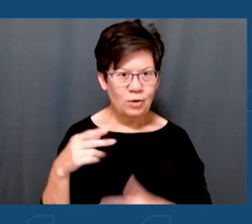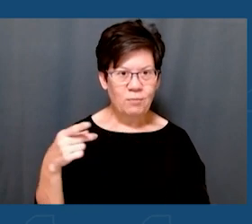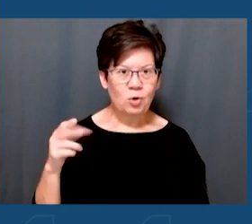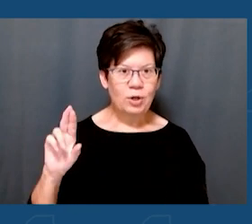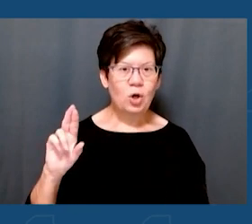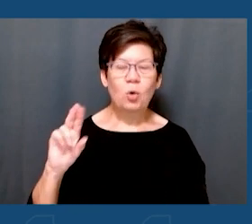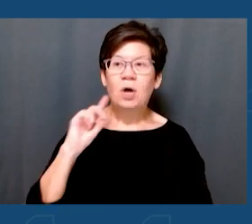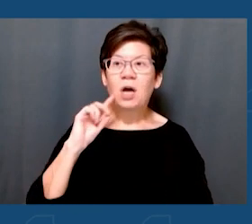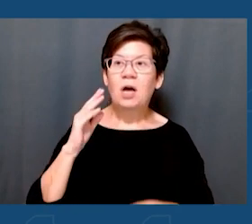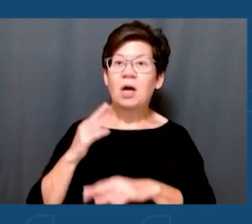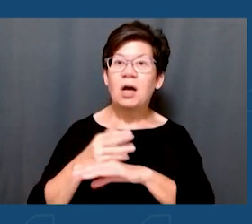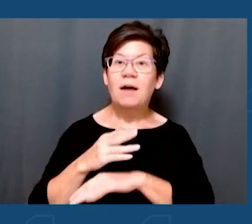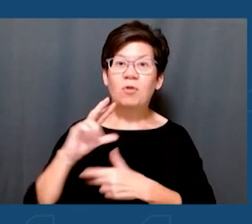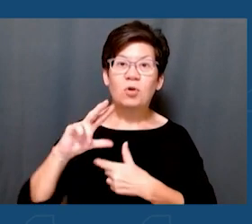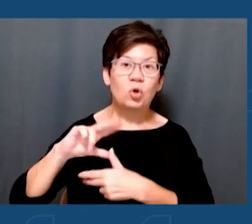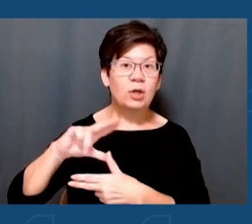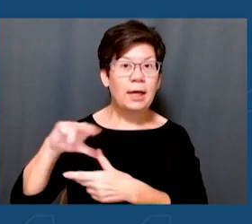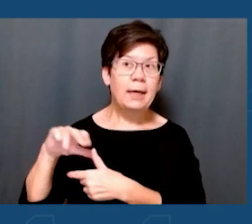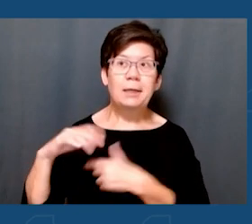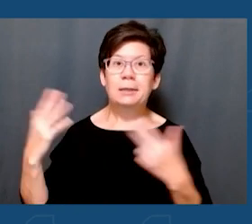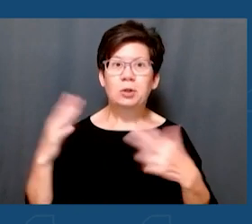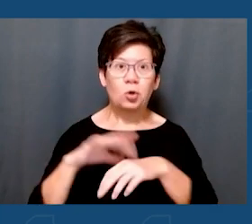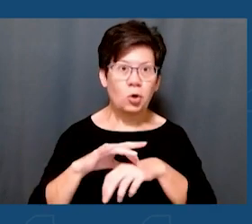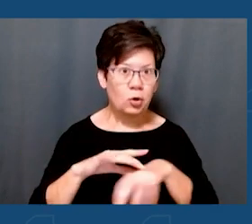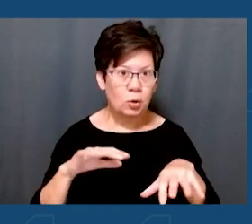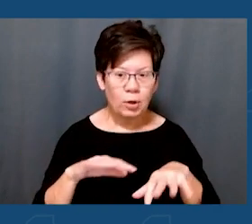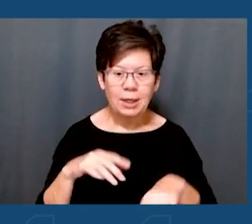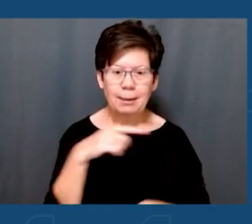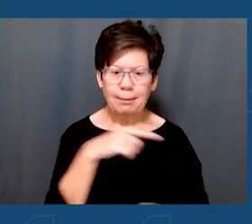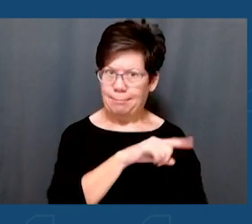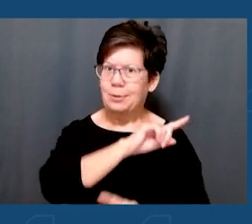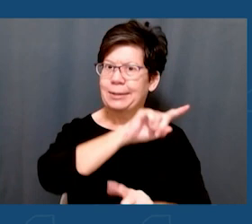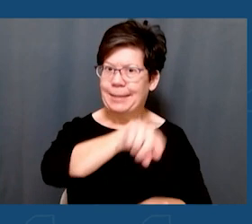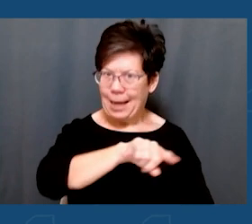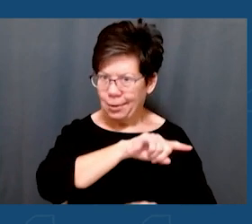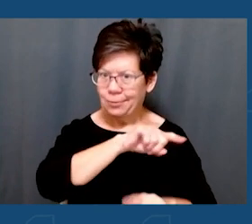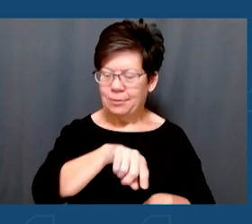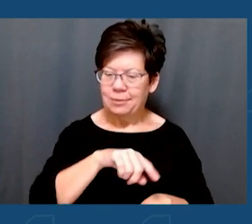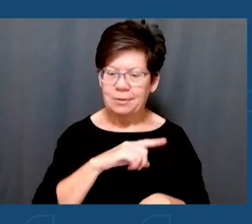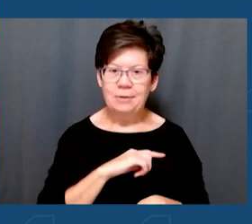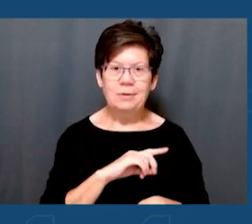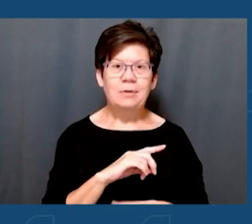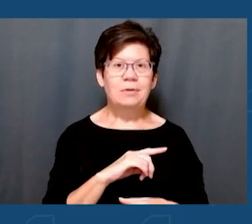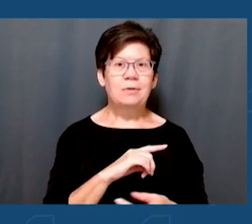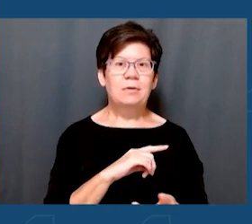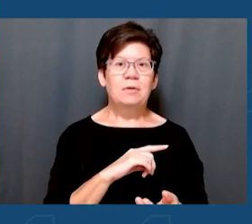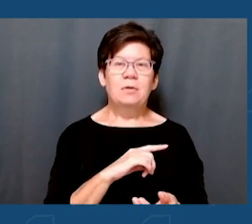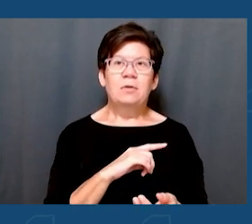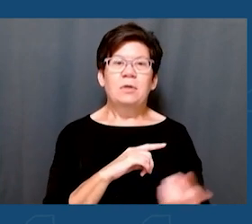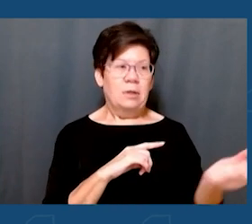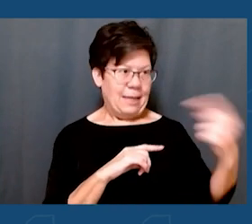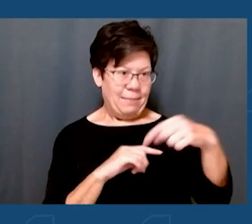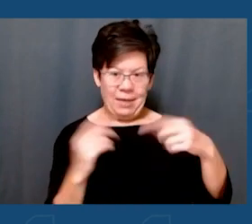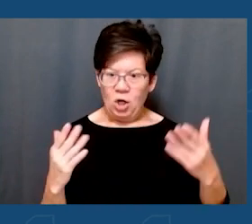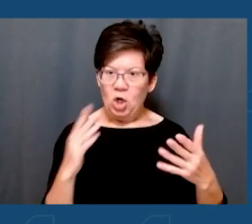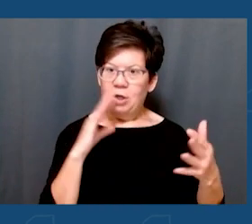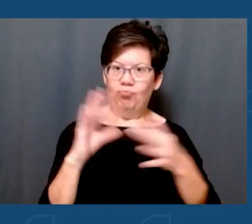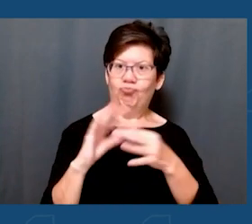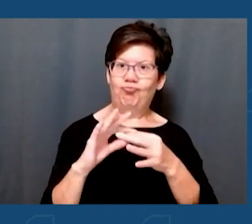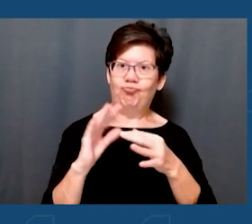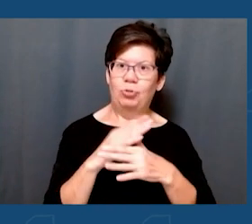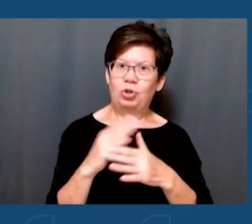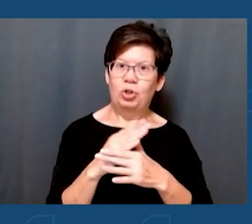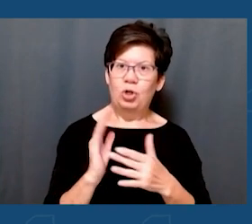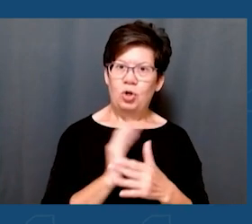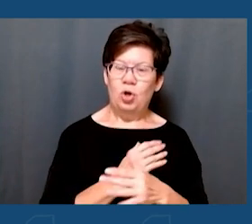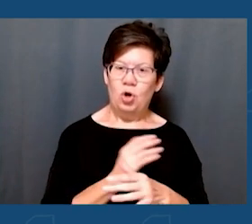of hurricanes and earthquakes. We went down there. We came to this community, talked about our efforts, making sure that people knew that we are for